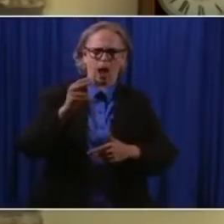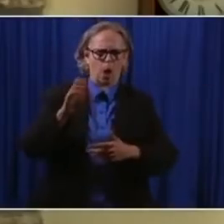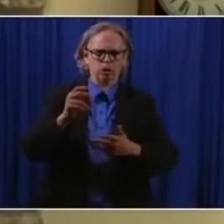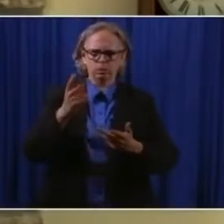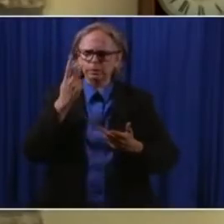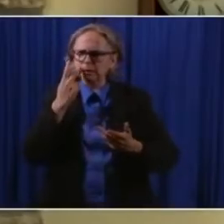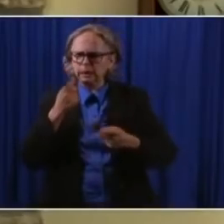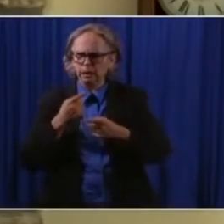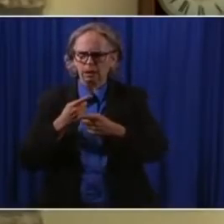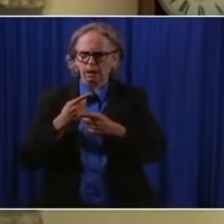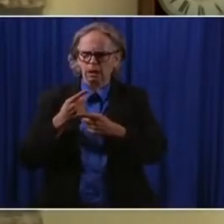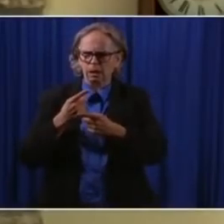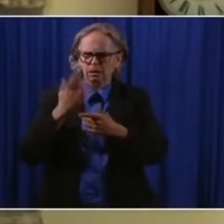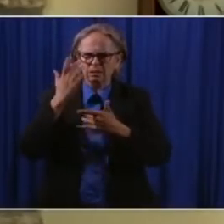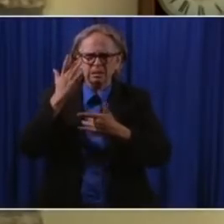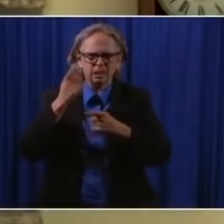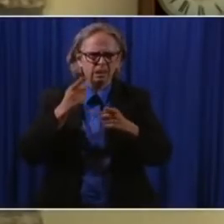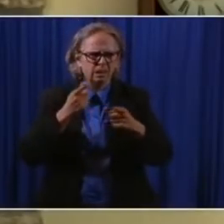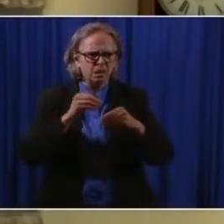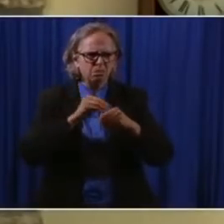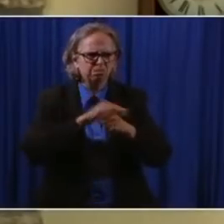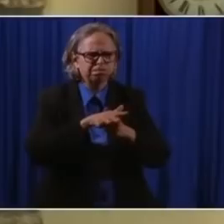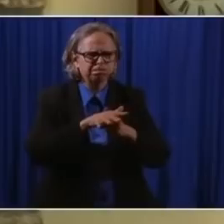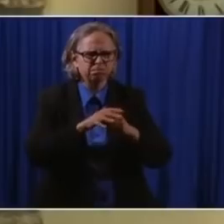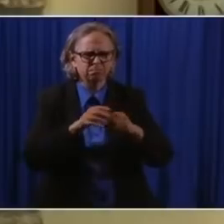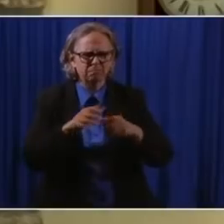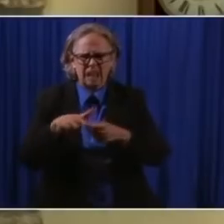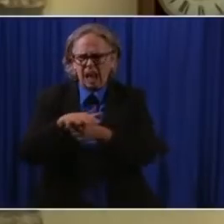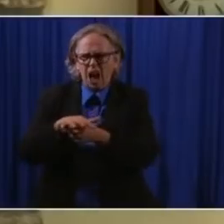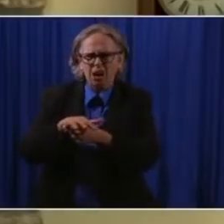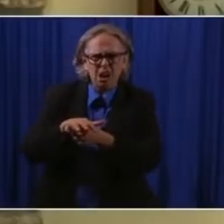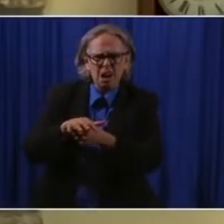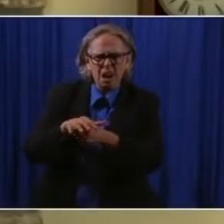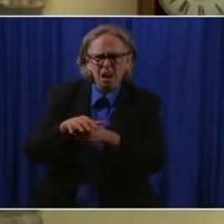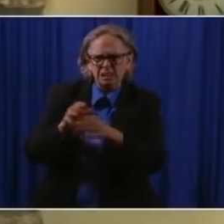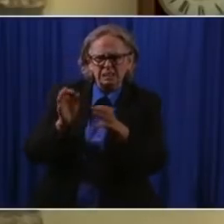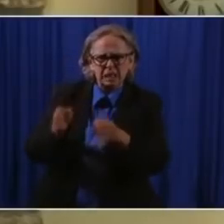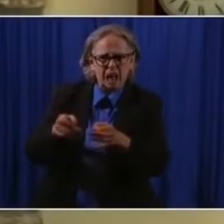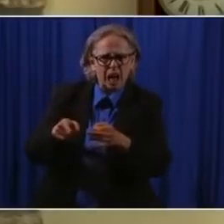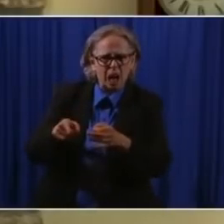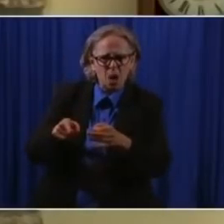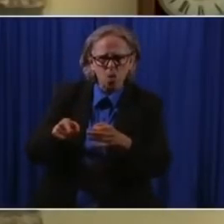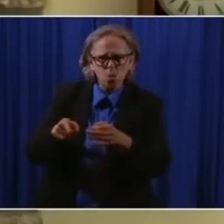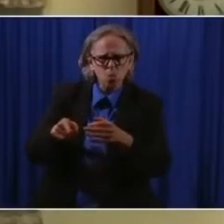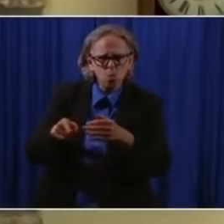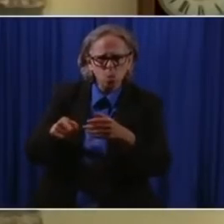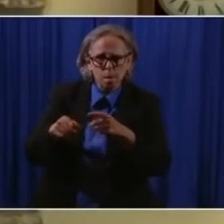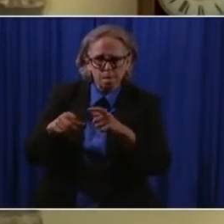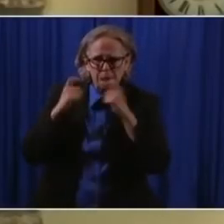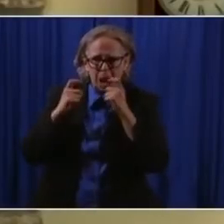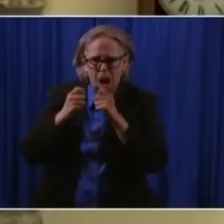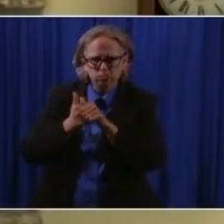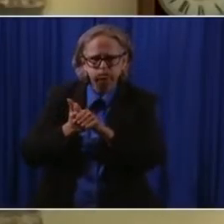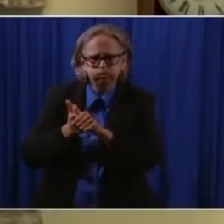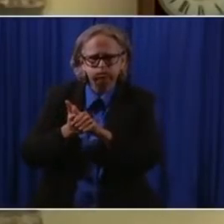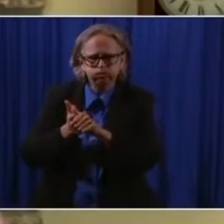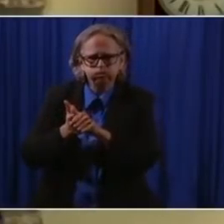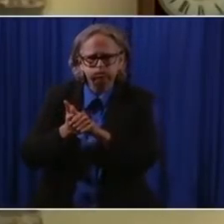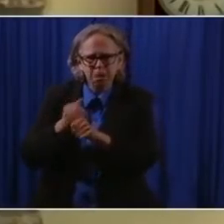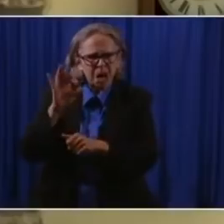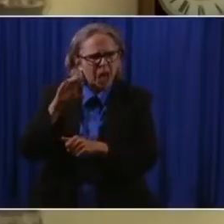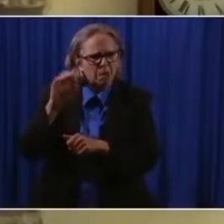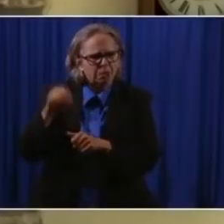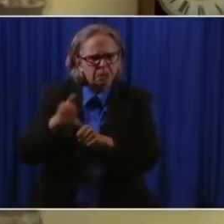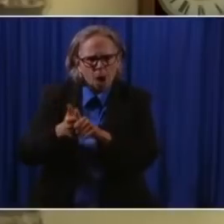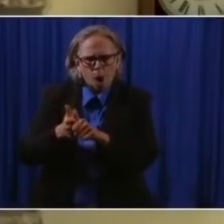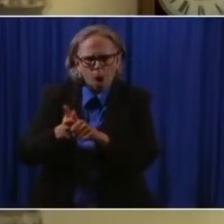decides, okay, people individually making individual decisions, but collectively they come up that 90% of them are wearing masks. The